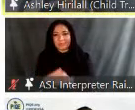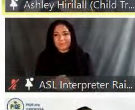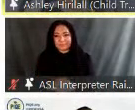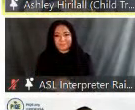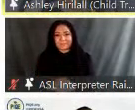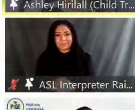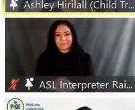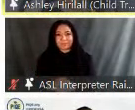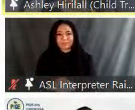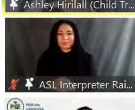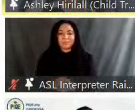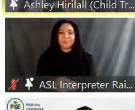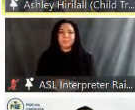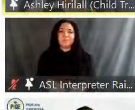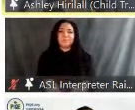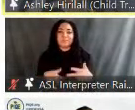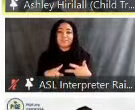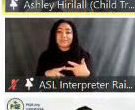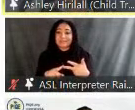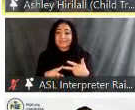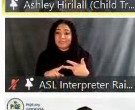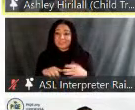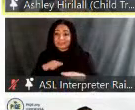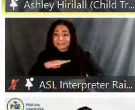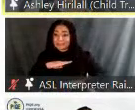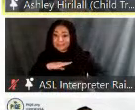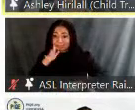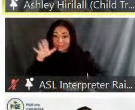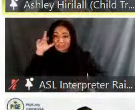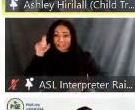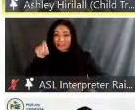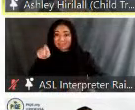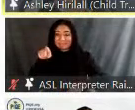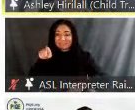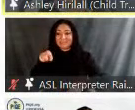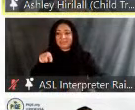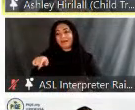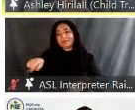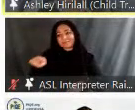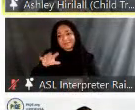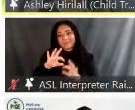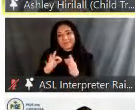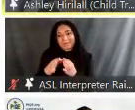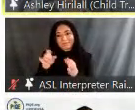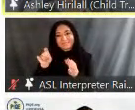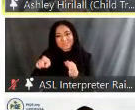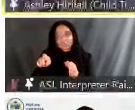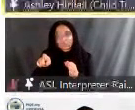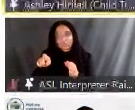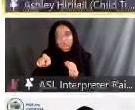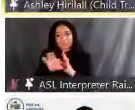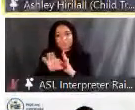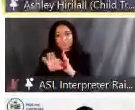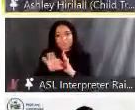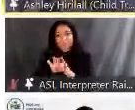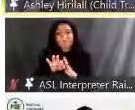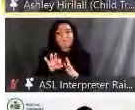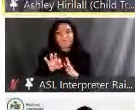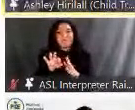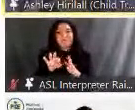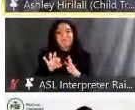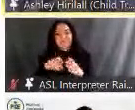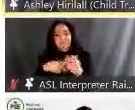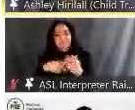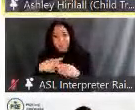In meets parents' needs, this family will need to find a preschool program that offers care or supervision options before